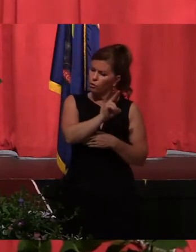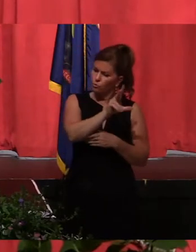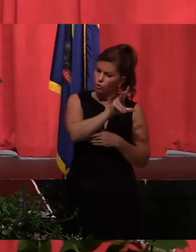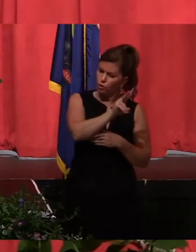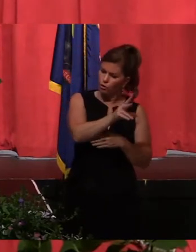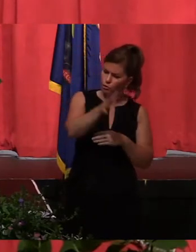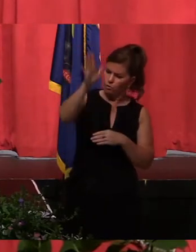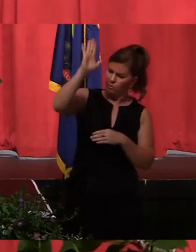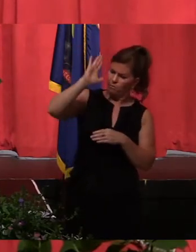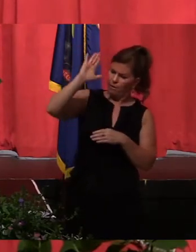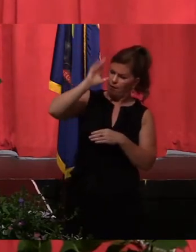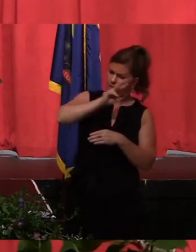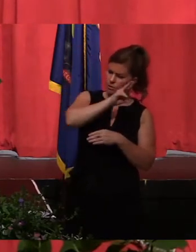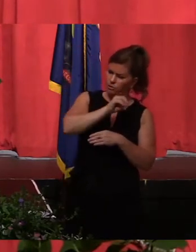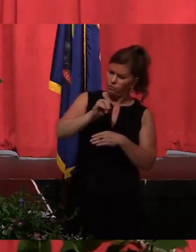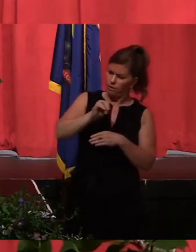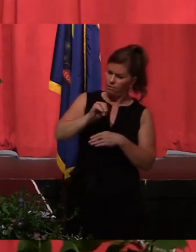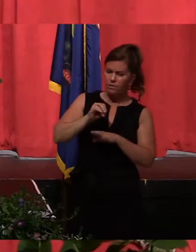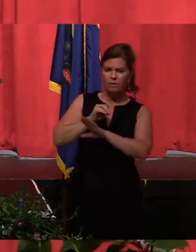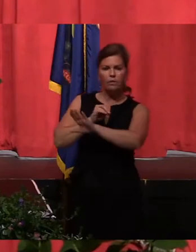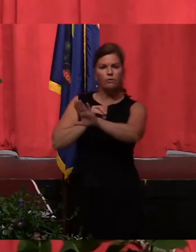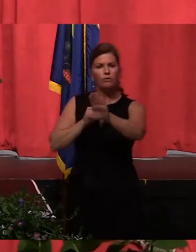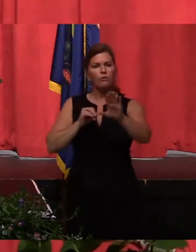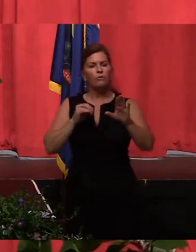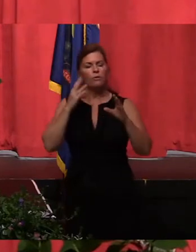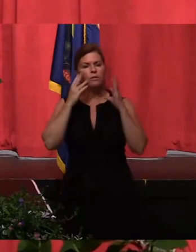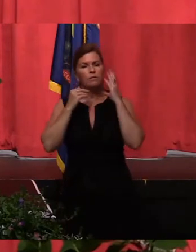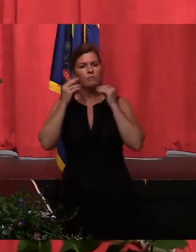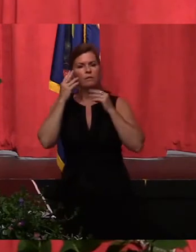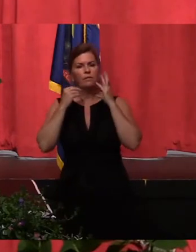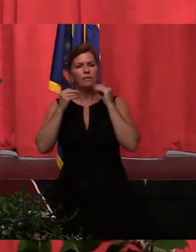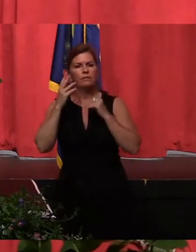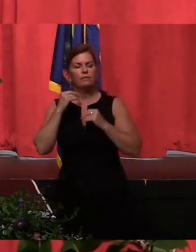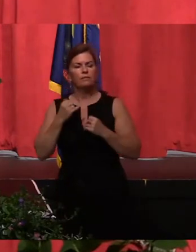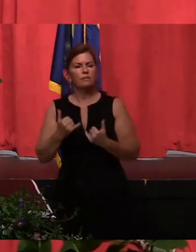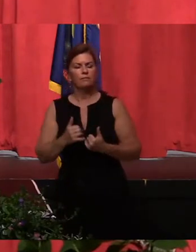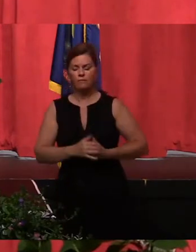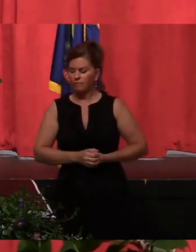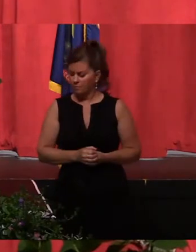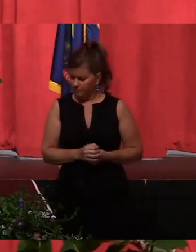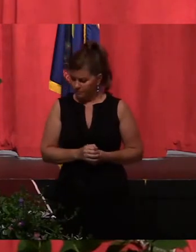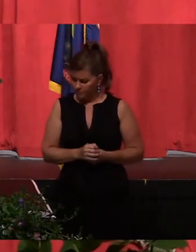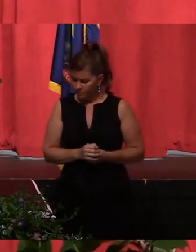then and your experience with U-32 now?